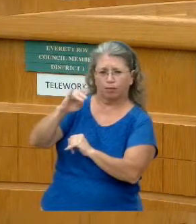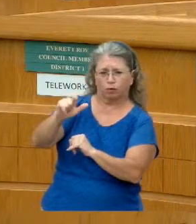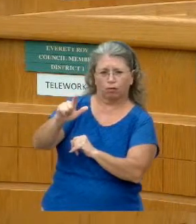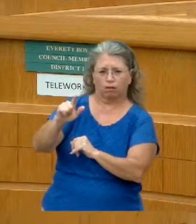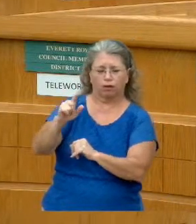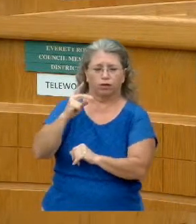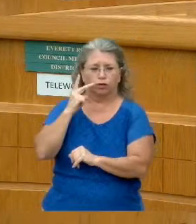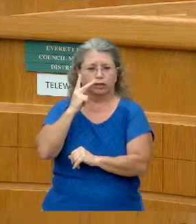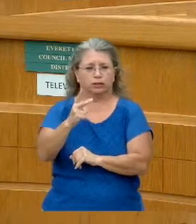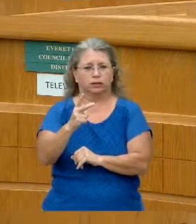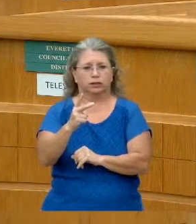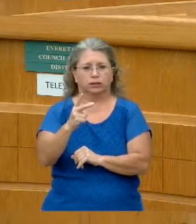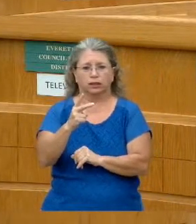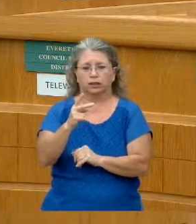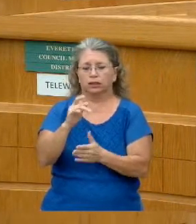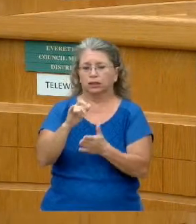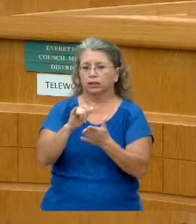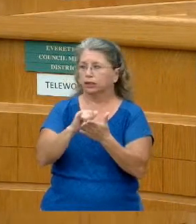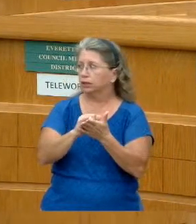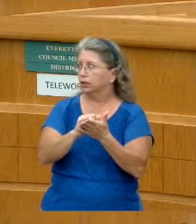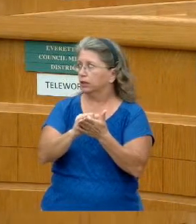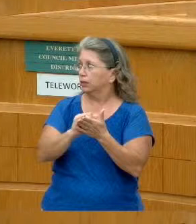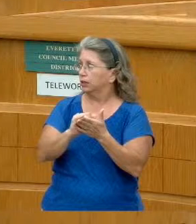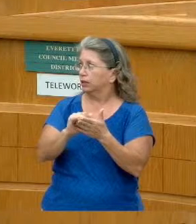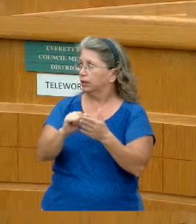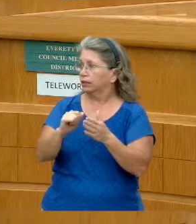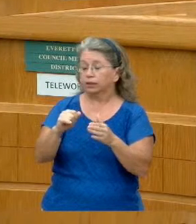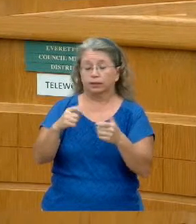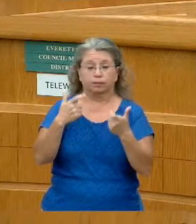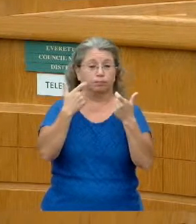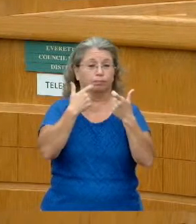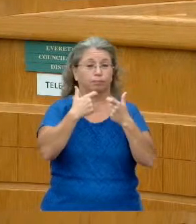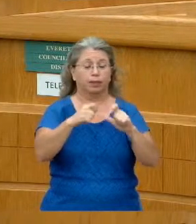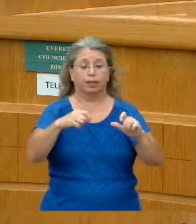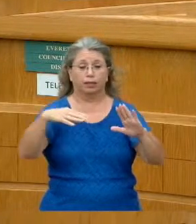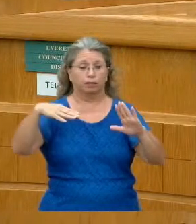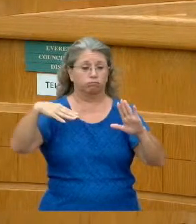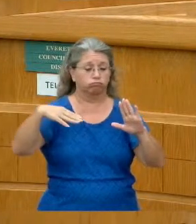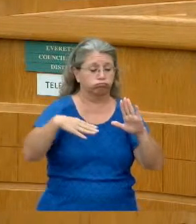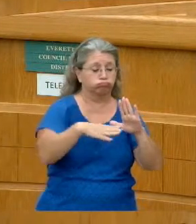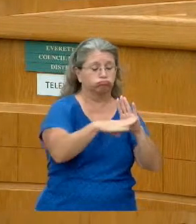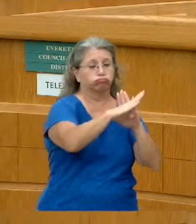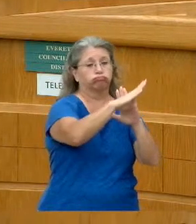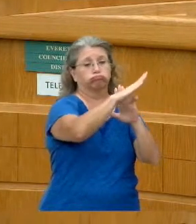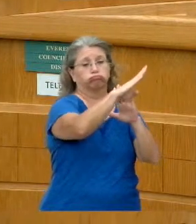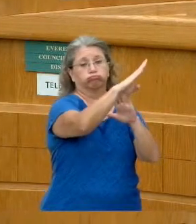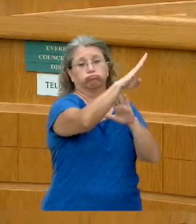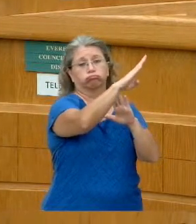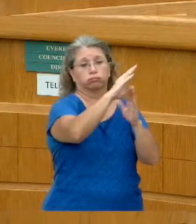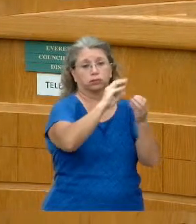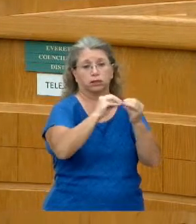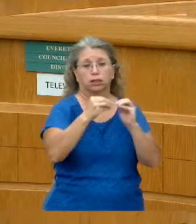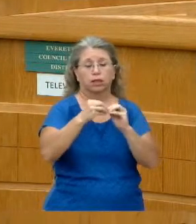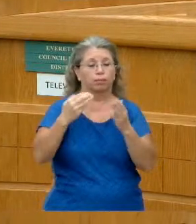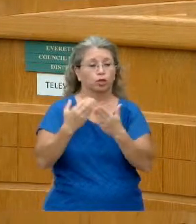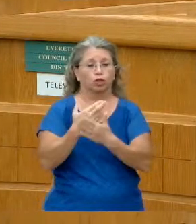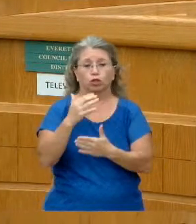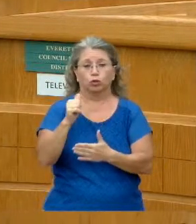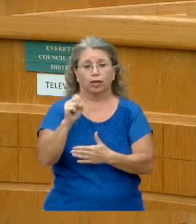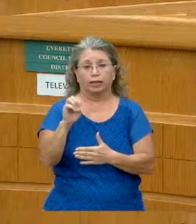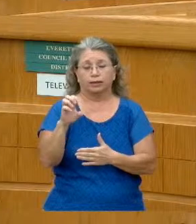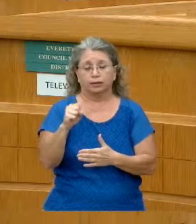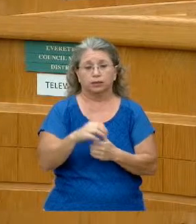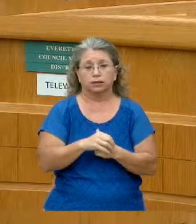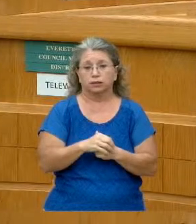can see this big tsunami of an increase in number of new cases that we have. A little